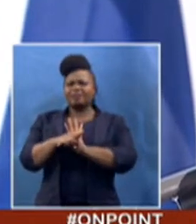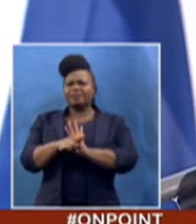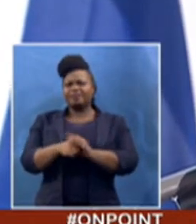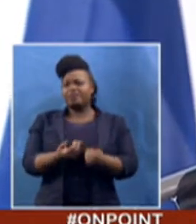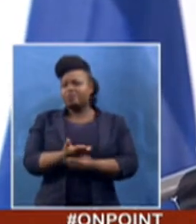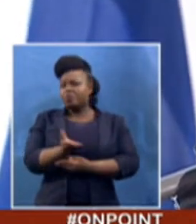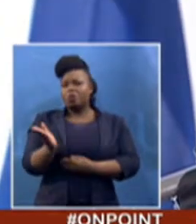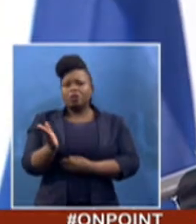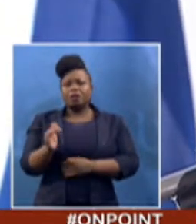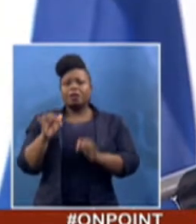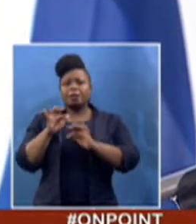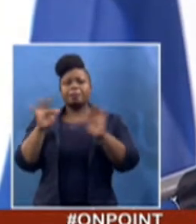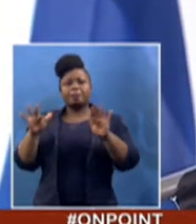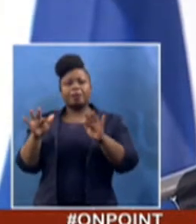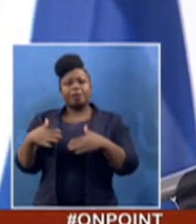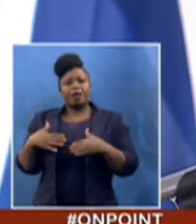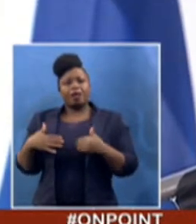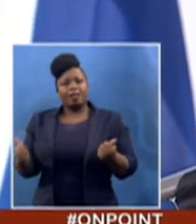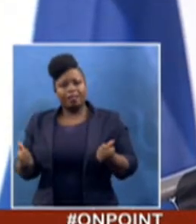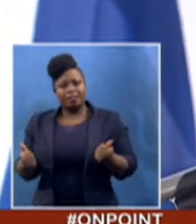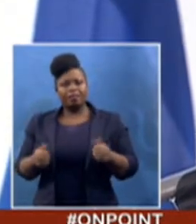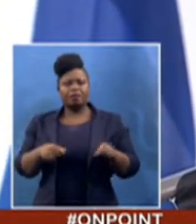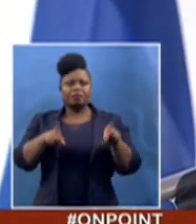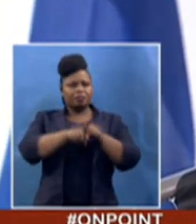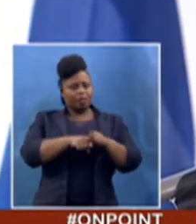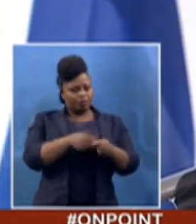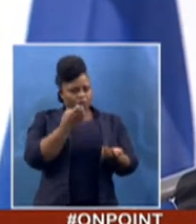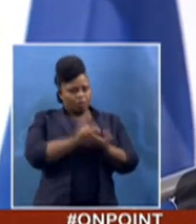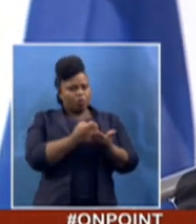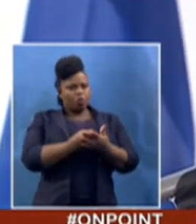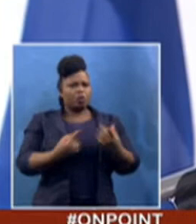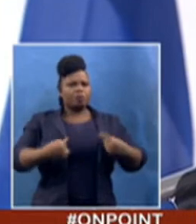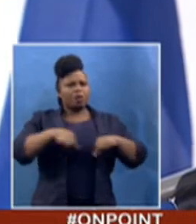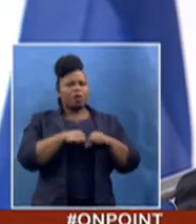on public health, but on our economy.